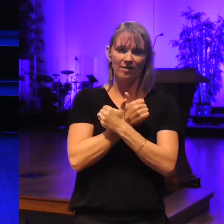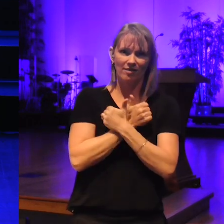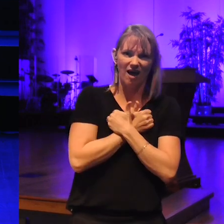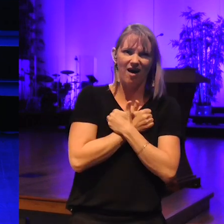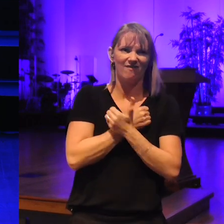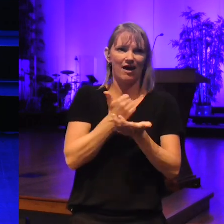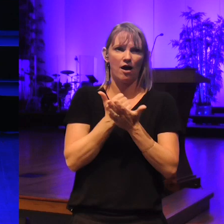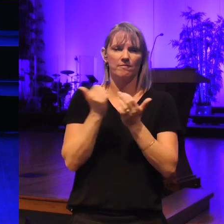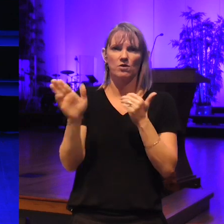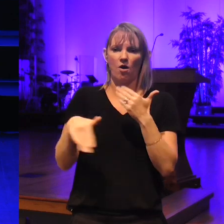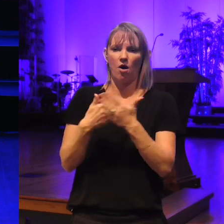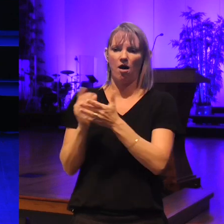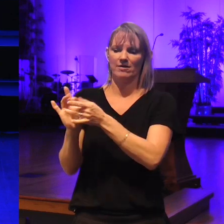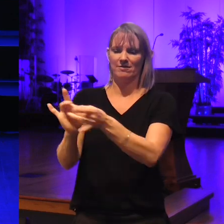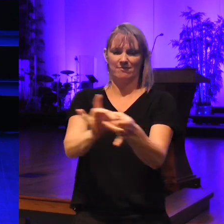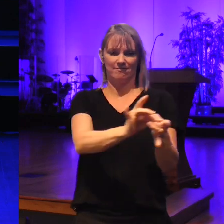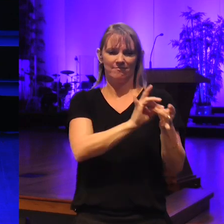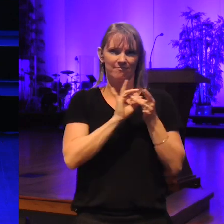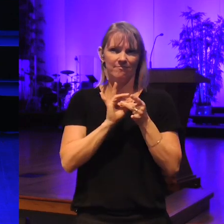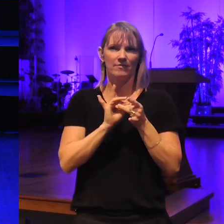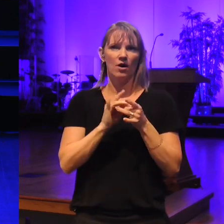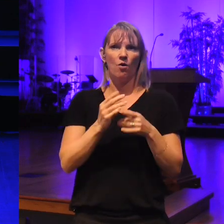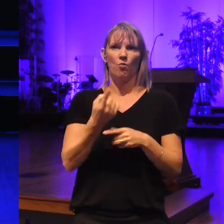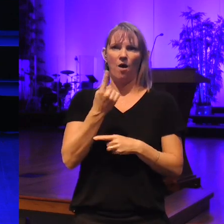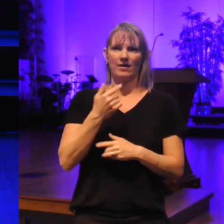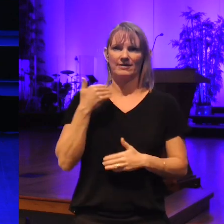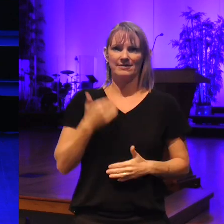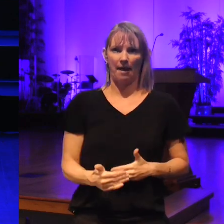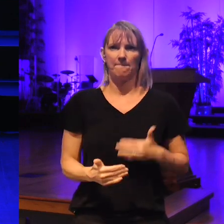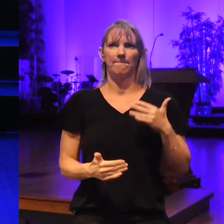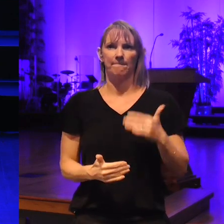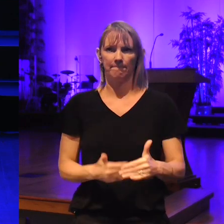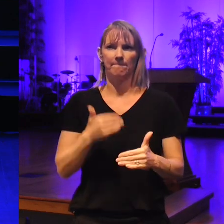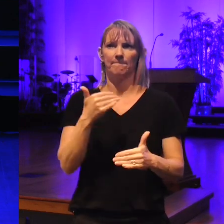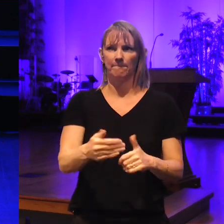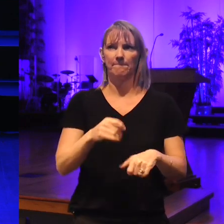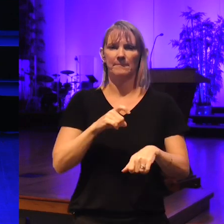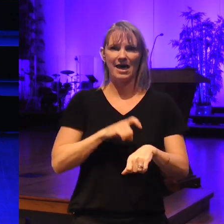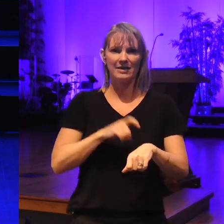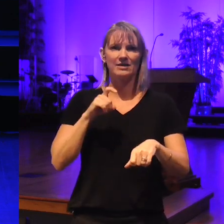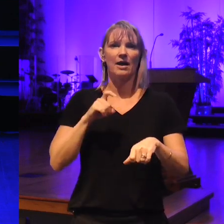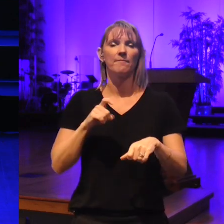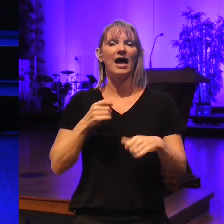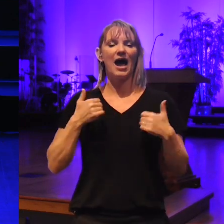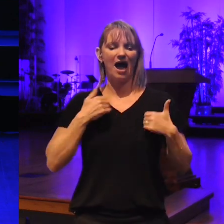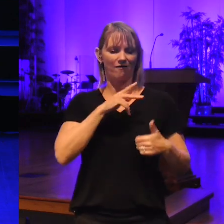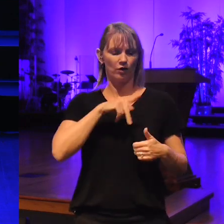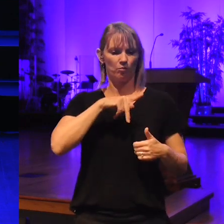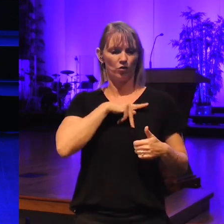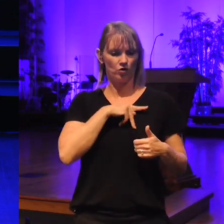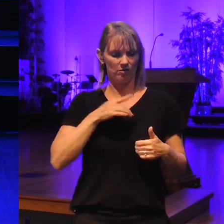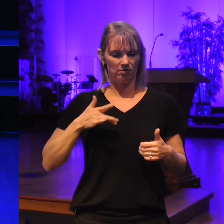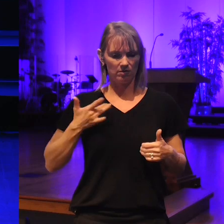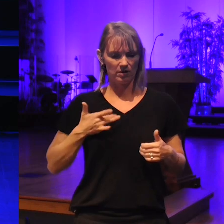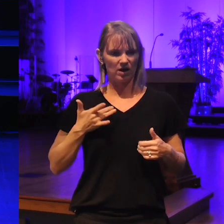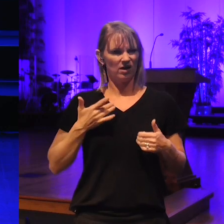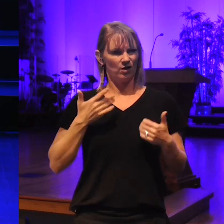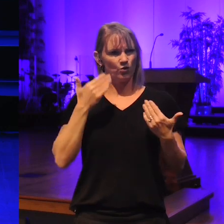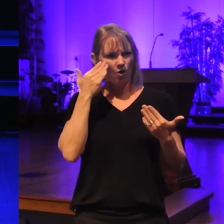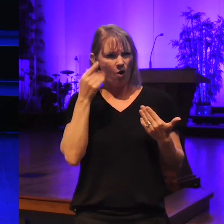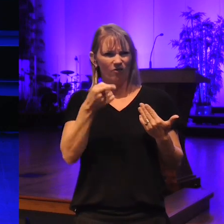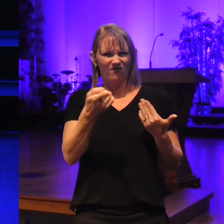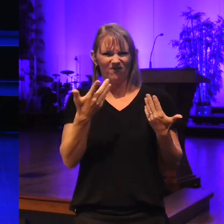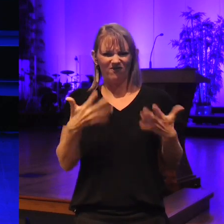together. Take one step at a time. Have a personal sense of having to have done your